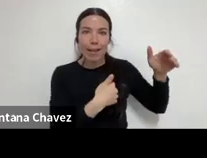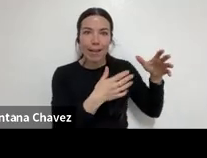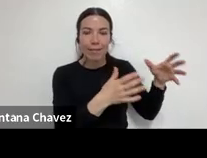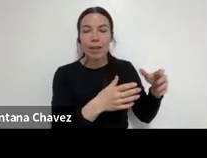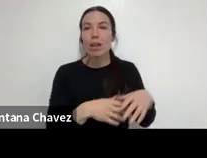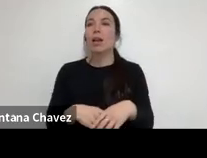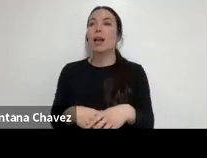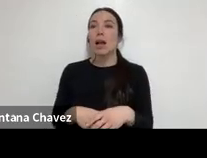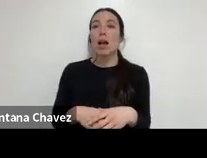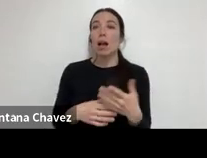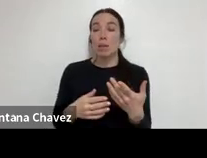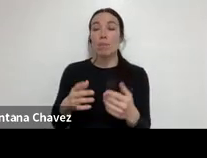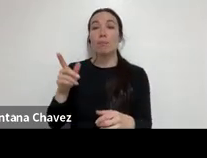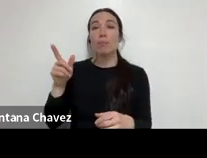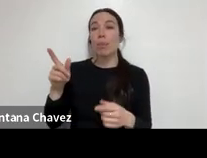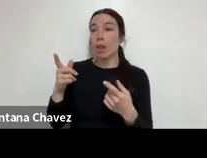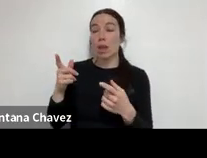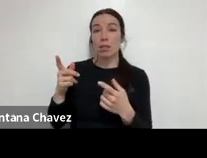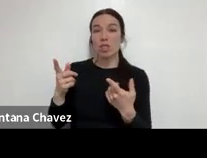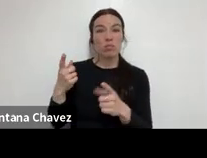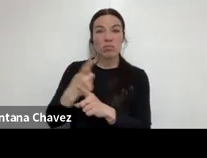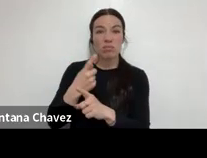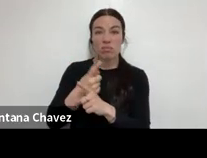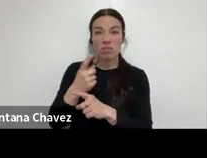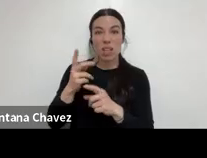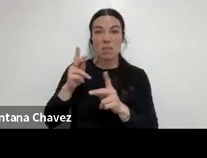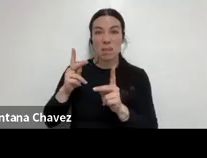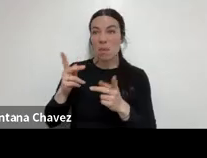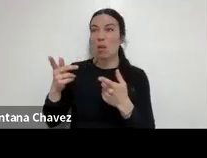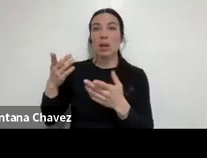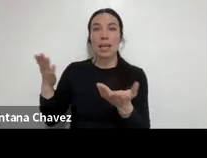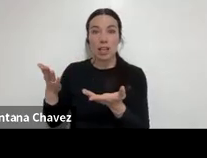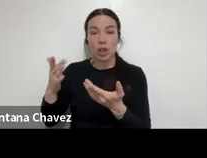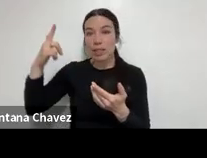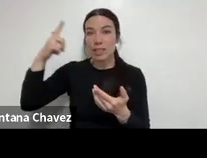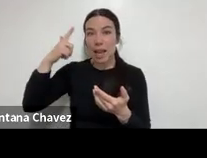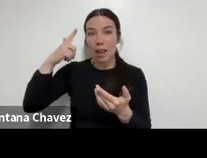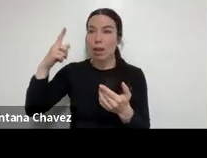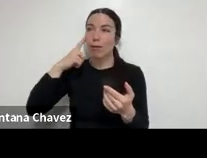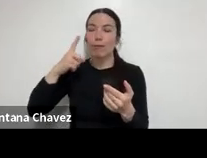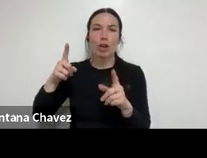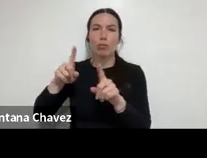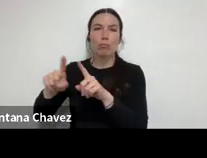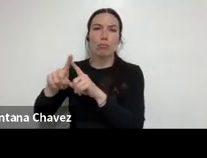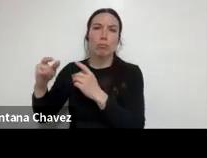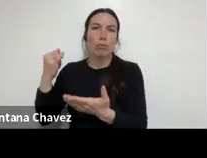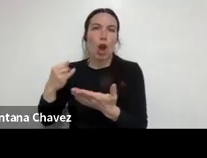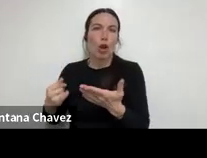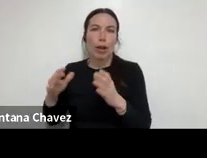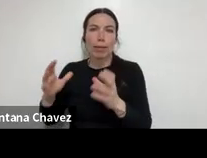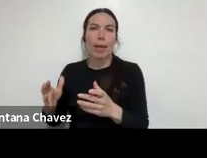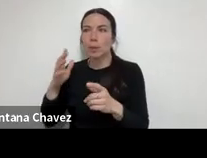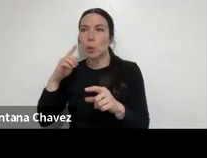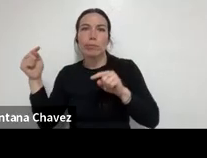of Siena who are here for regular art courses. And this is